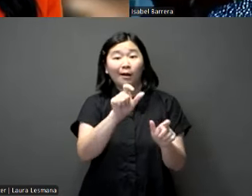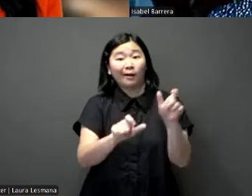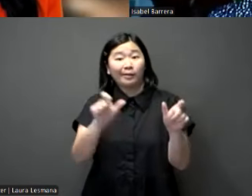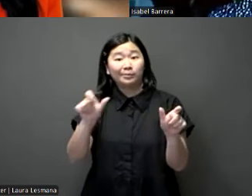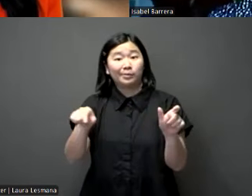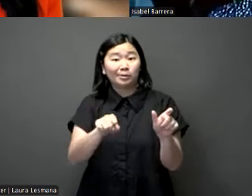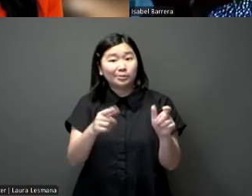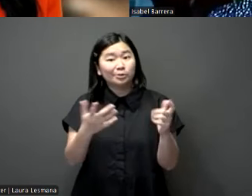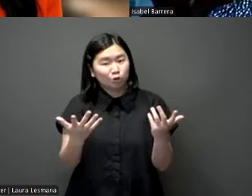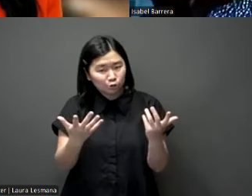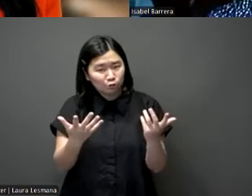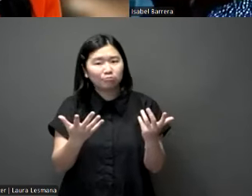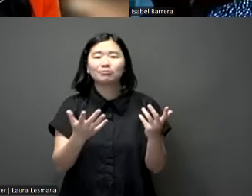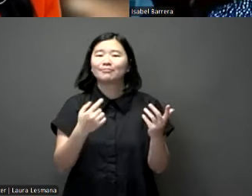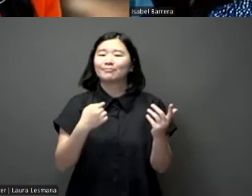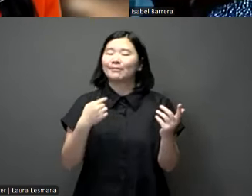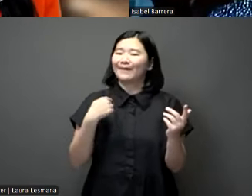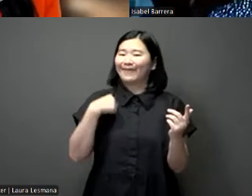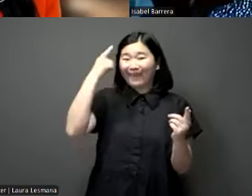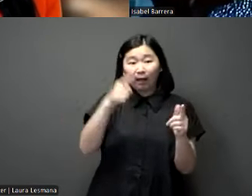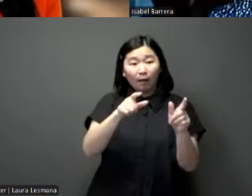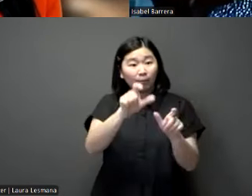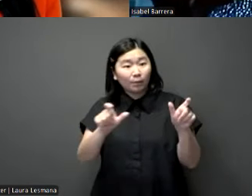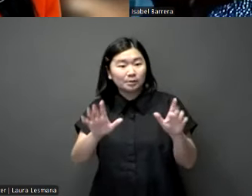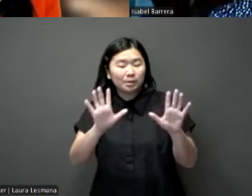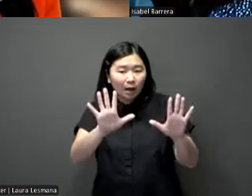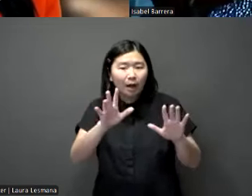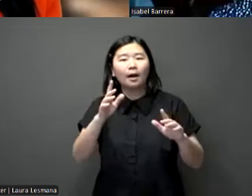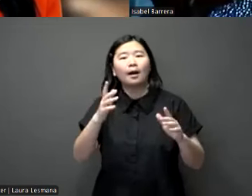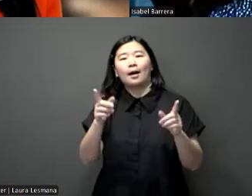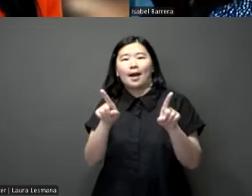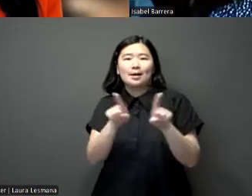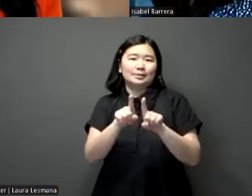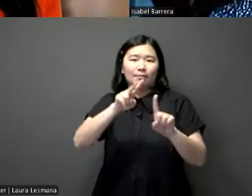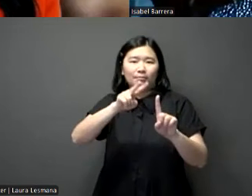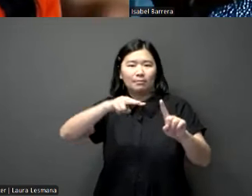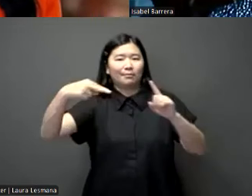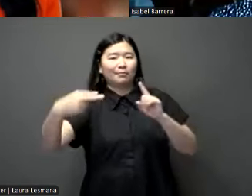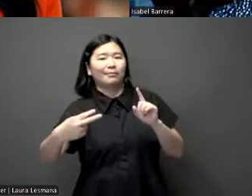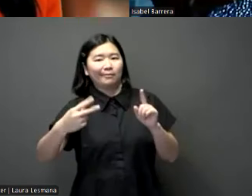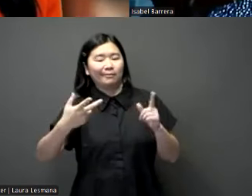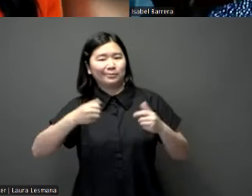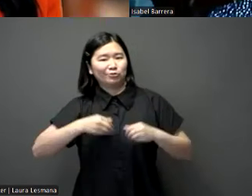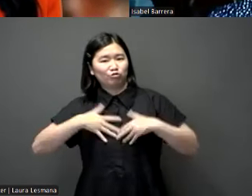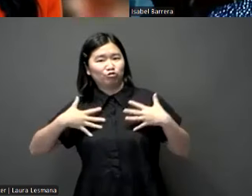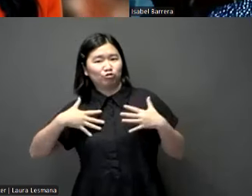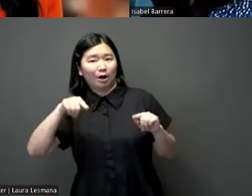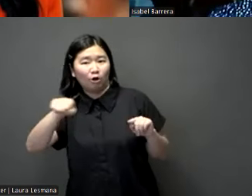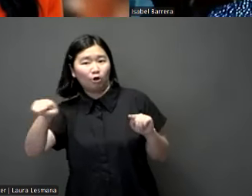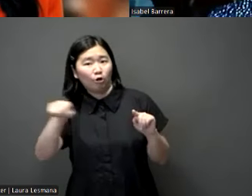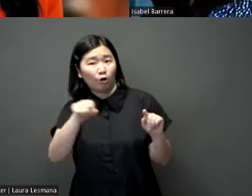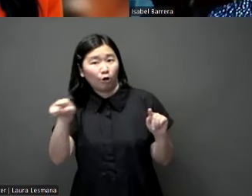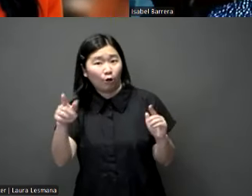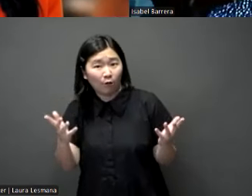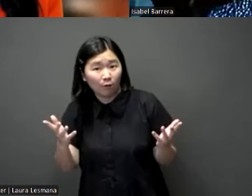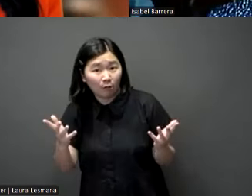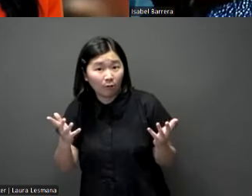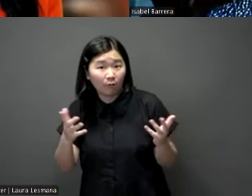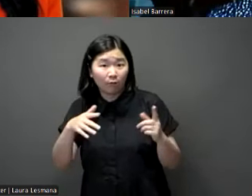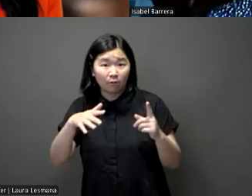as a complete process, we still don't have the full view, but in the redesign